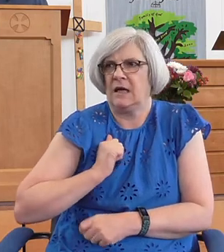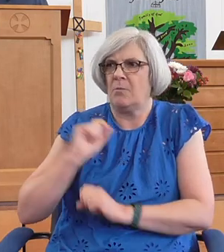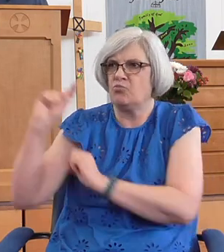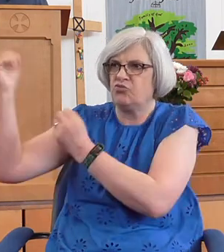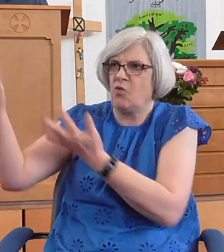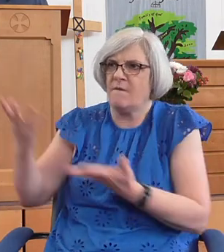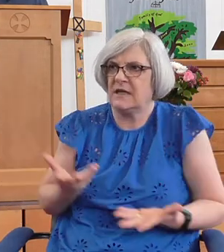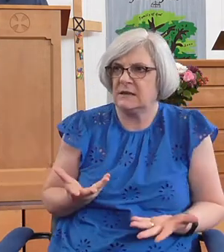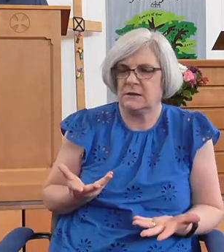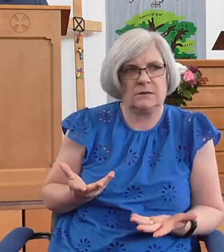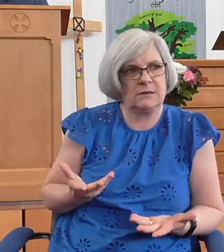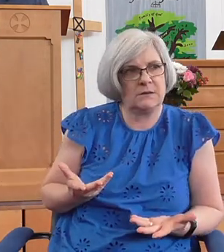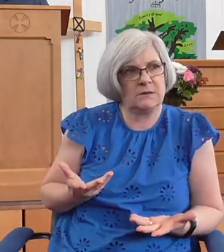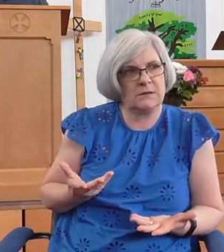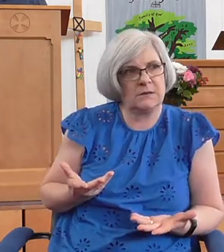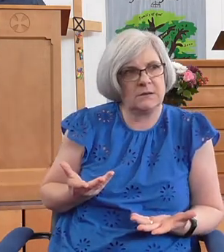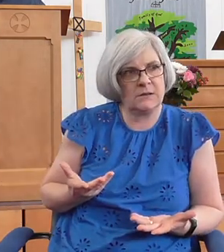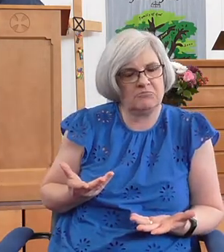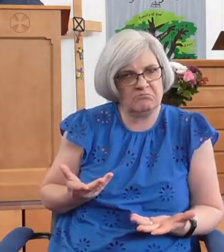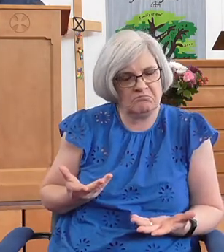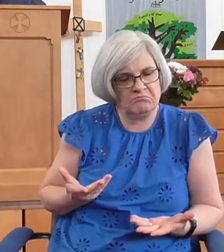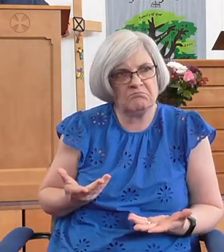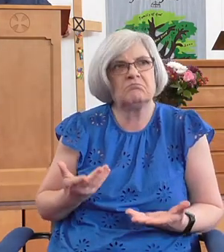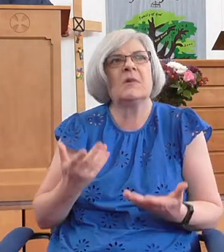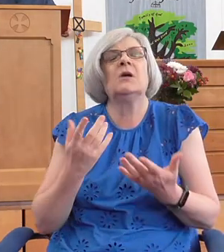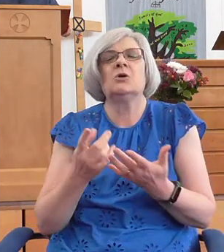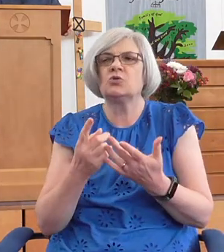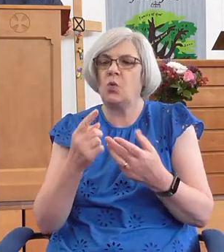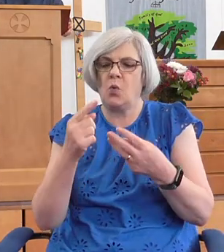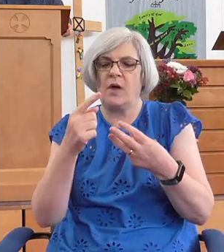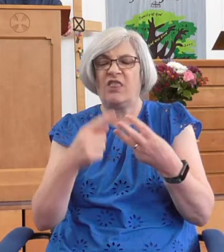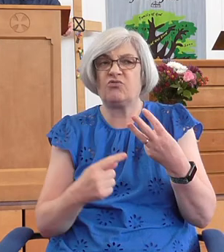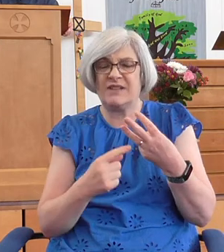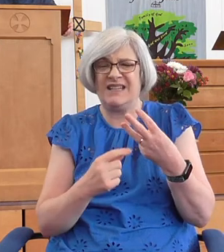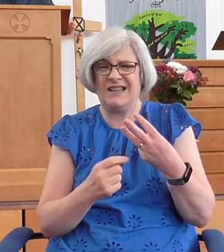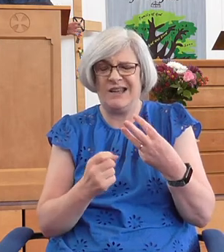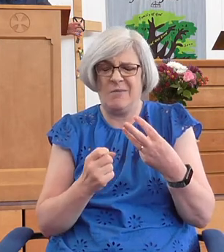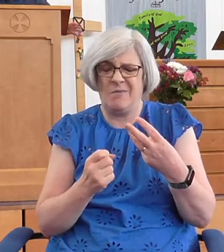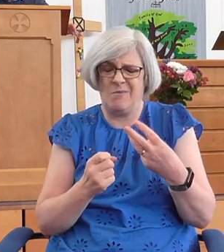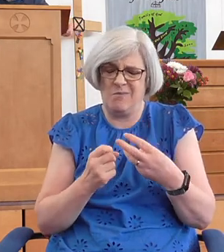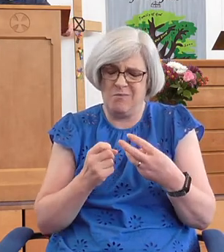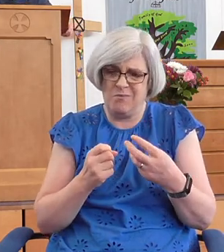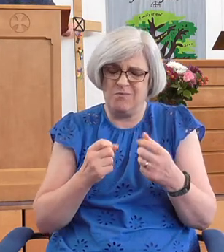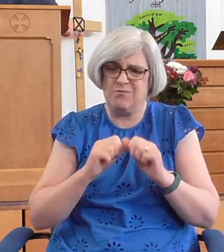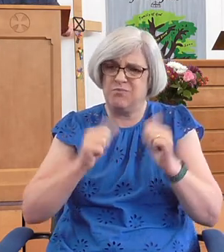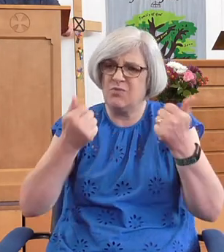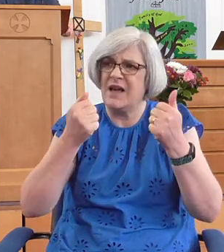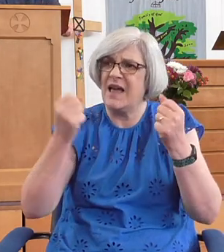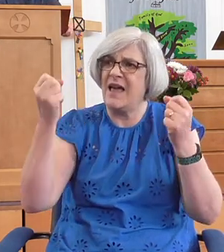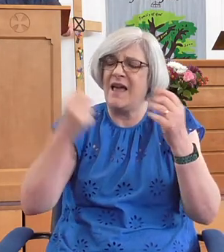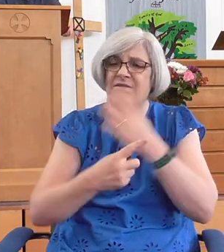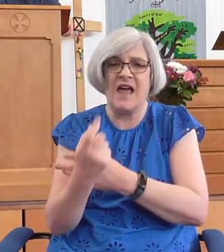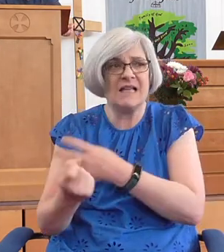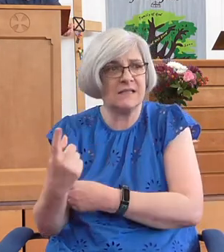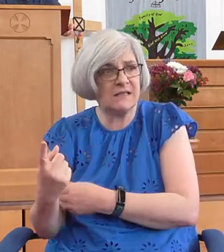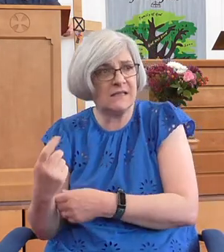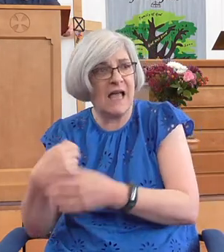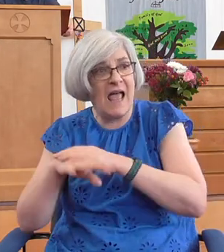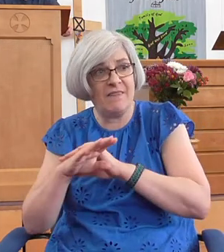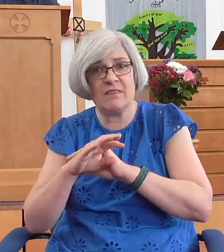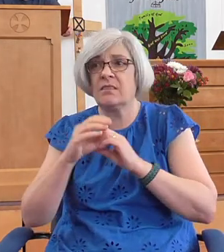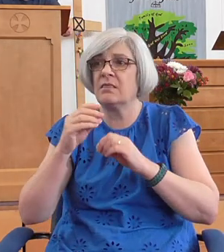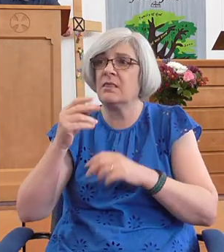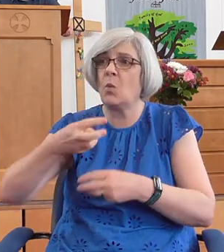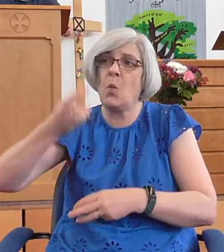providence. And he does so pointing to three great events, miracles, in the story of the